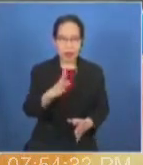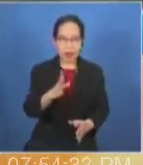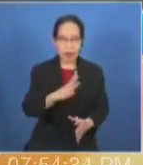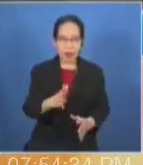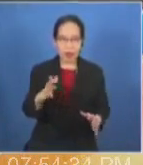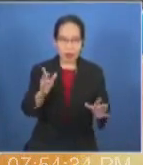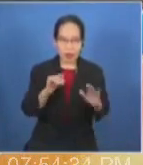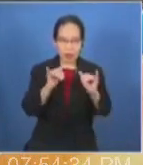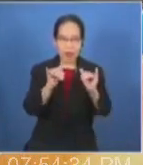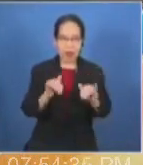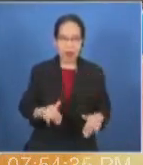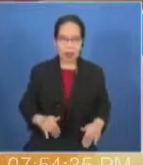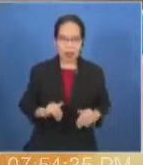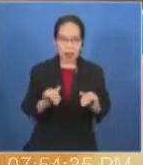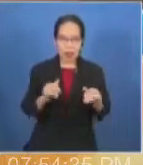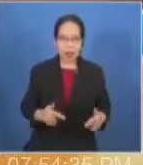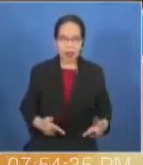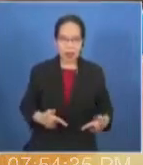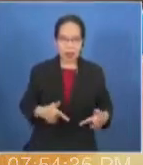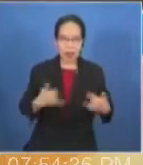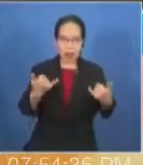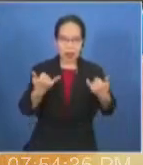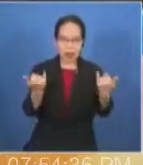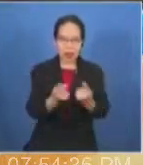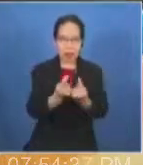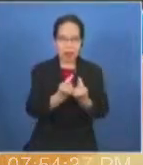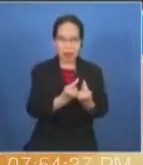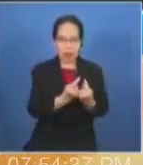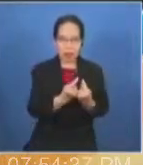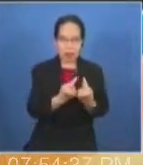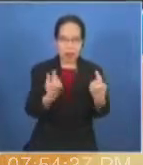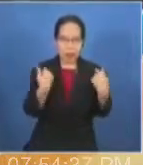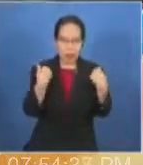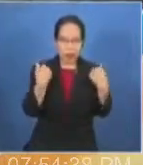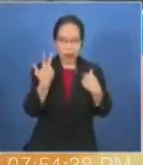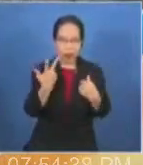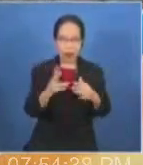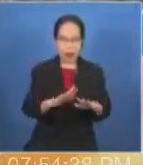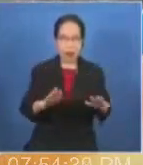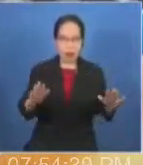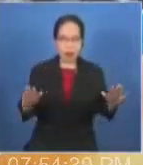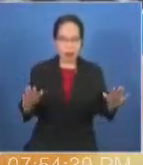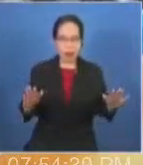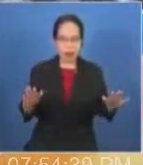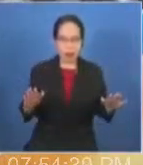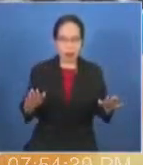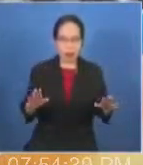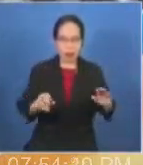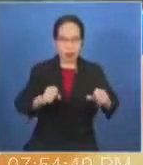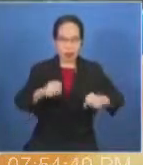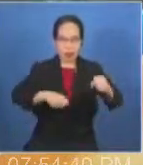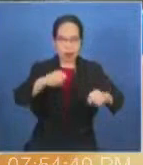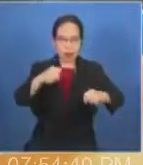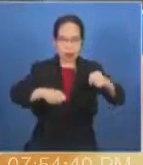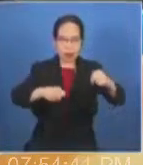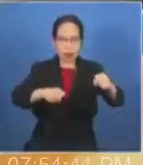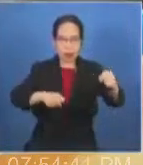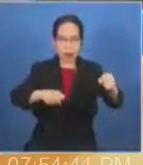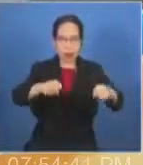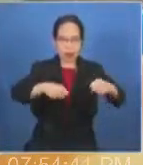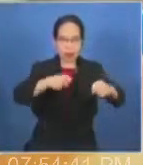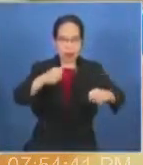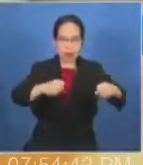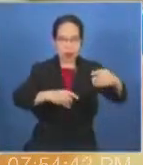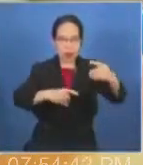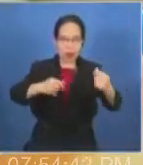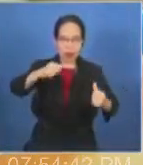still young, when we got together. We came to have 3 children. I was a tricycle driver